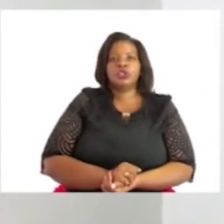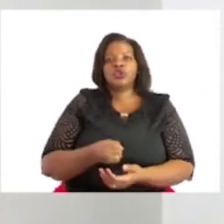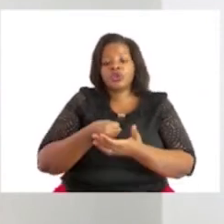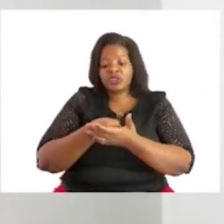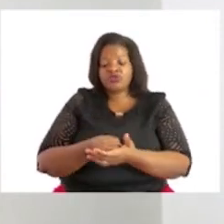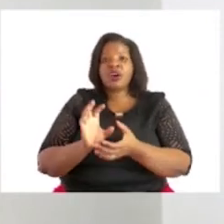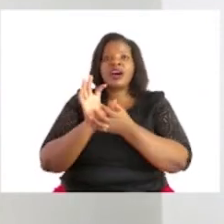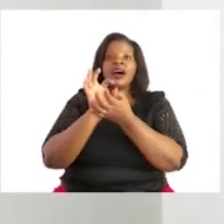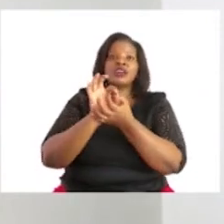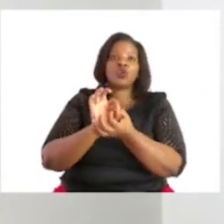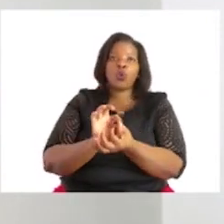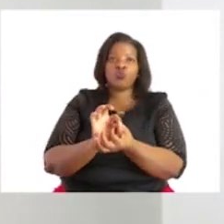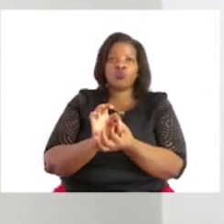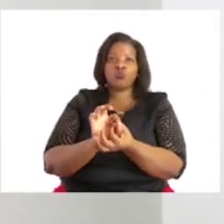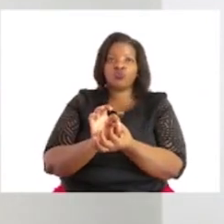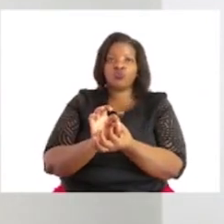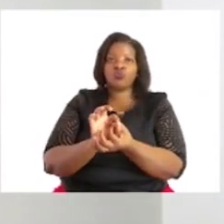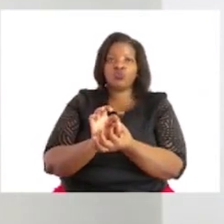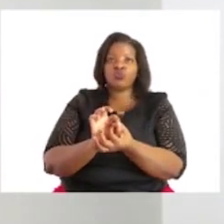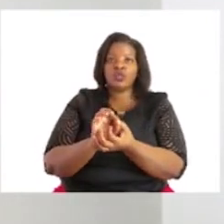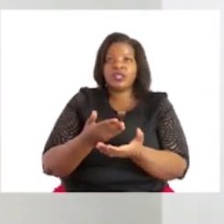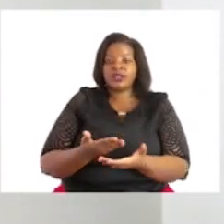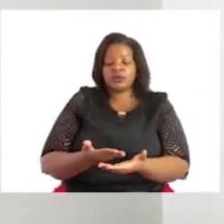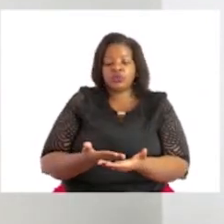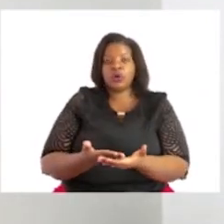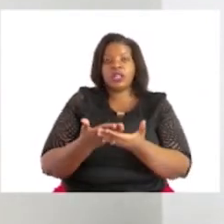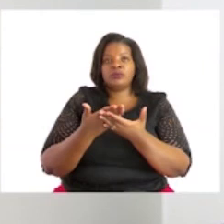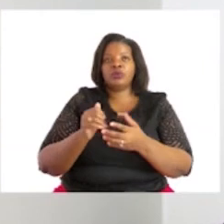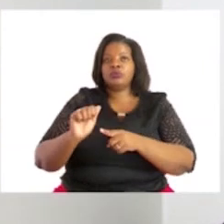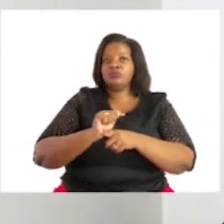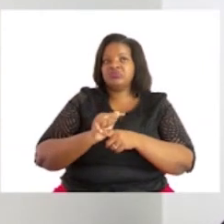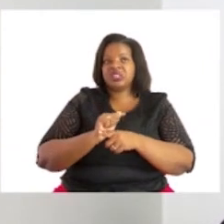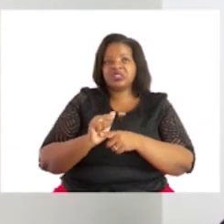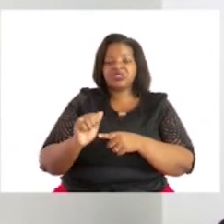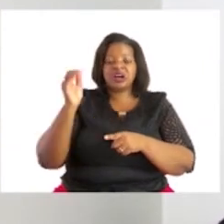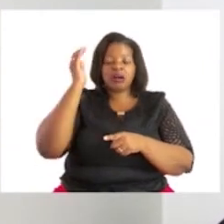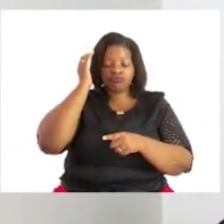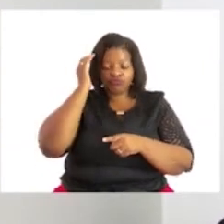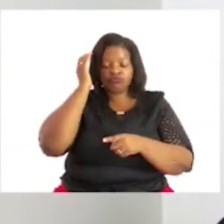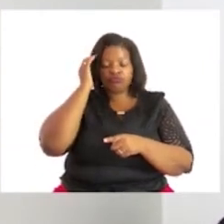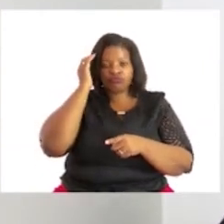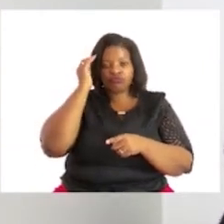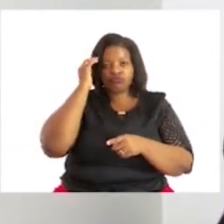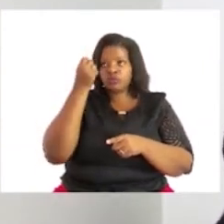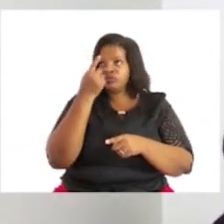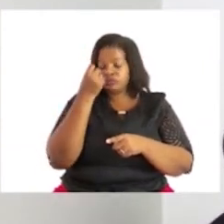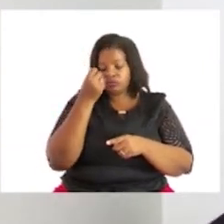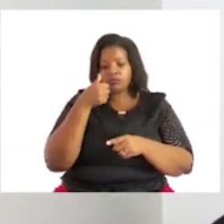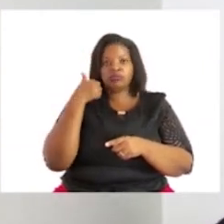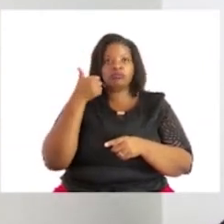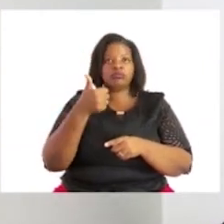at home, and it will help you, of course, to know and understand these